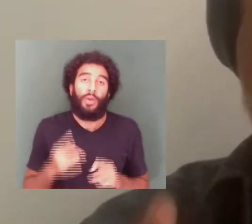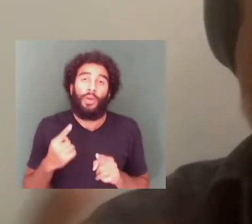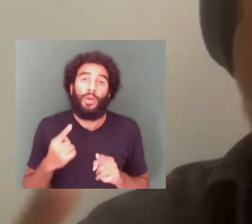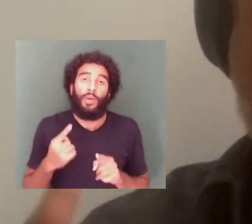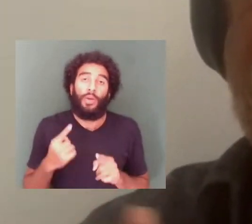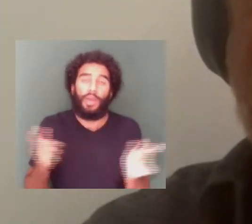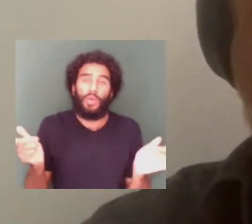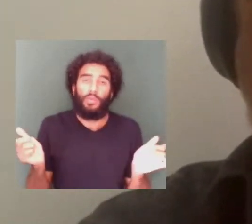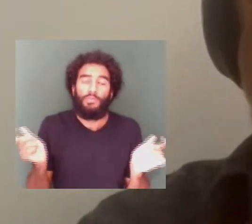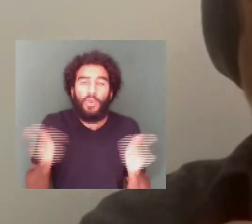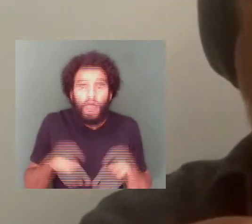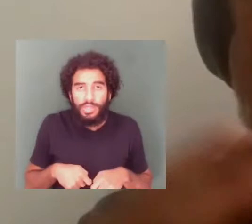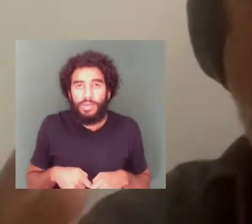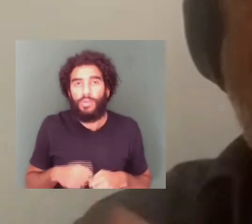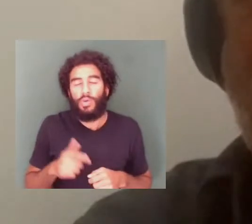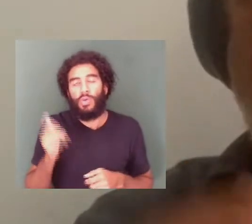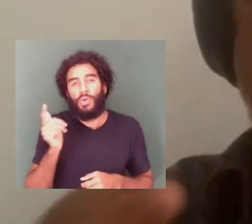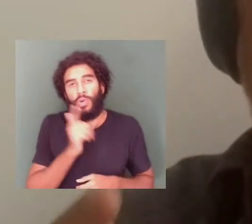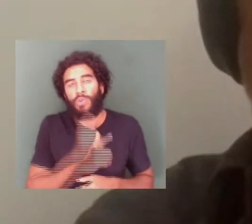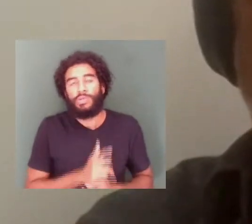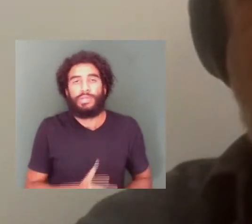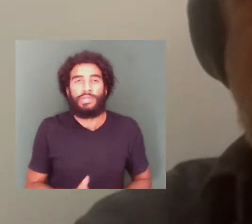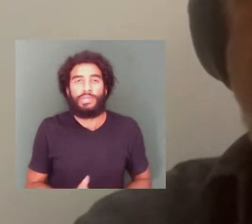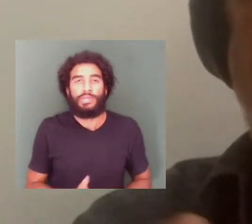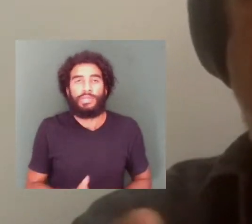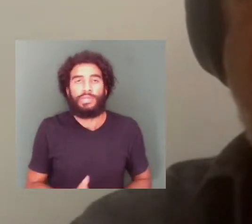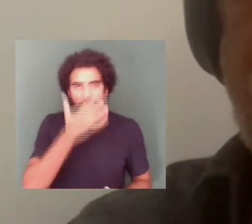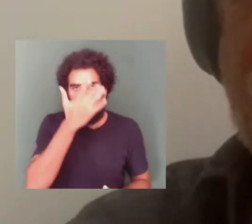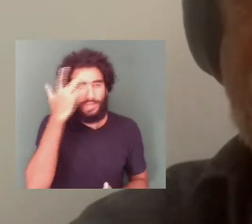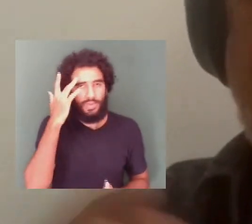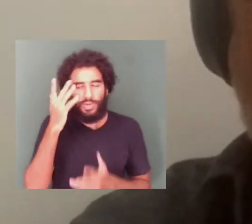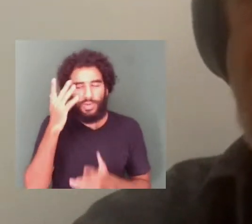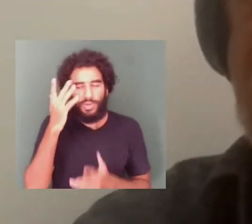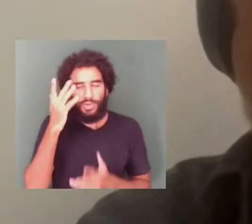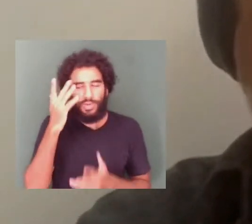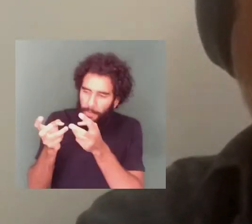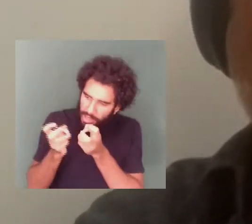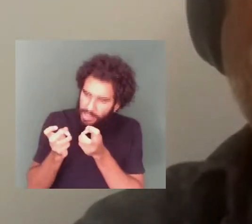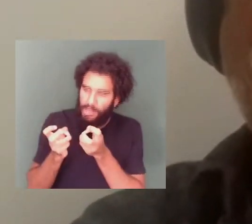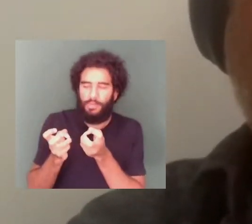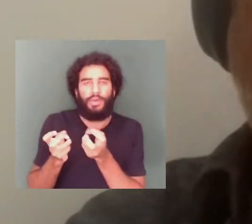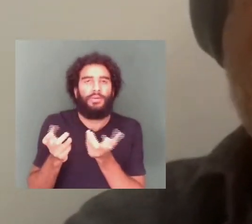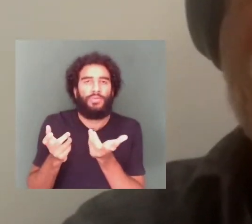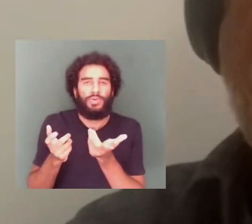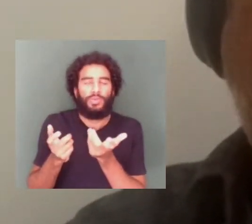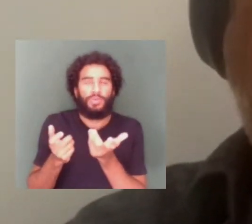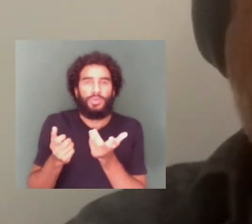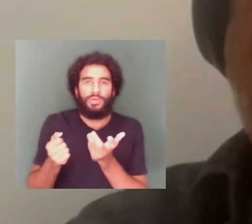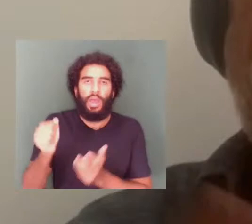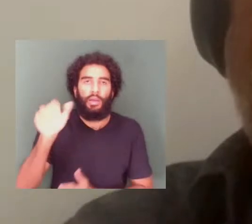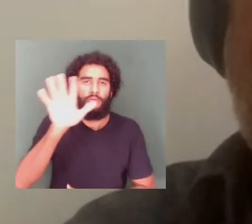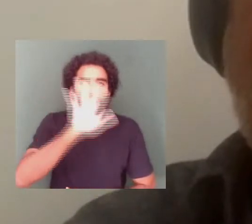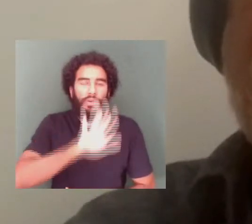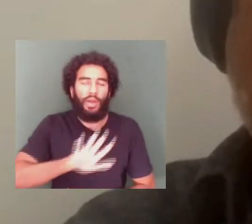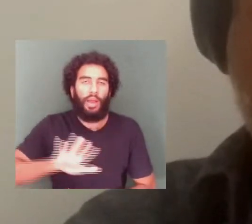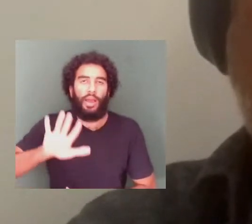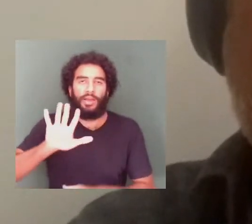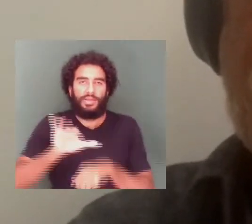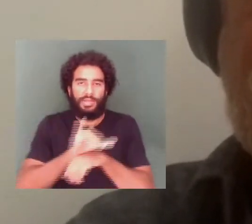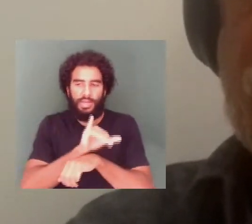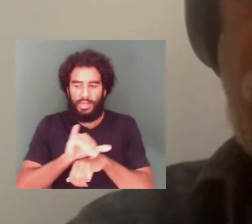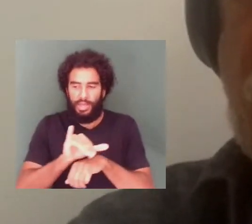the groups, the consuming groups that know us, everybody be tied up in a network with